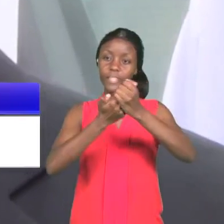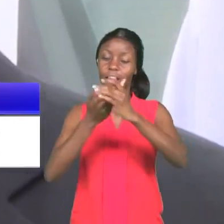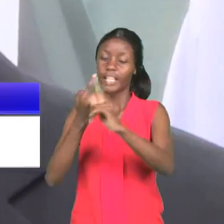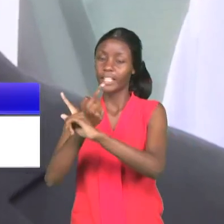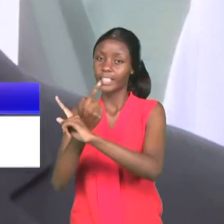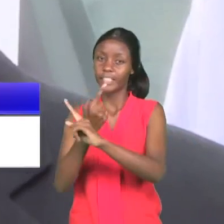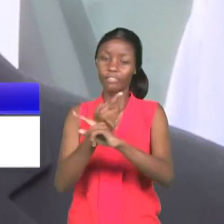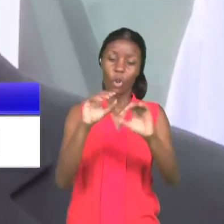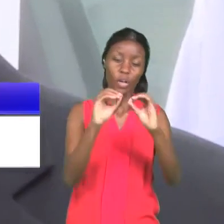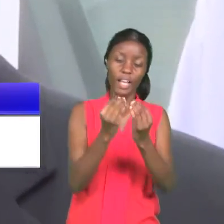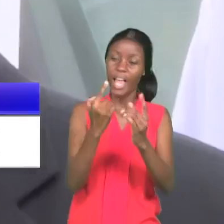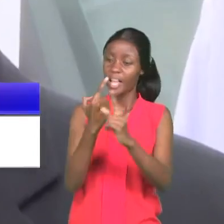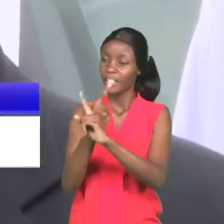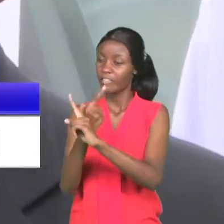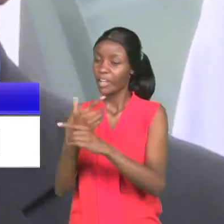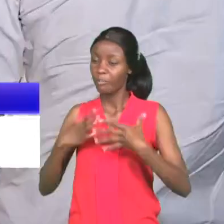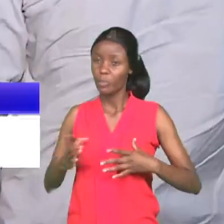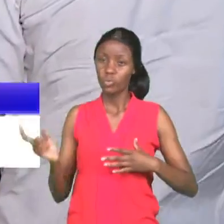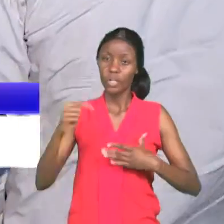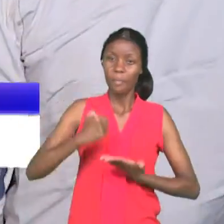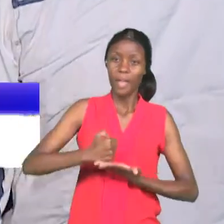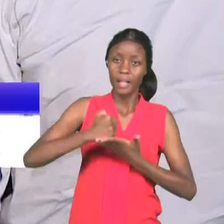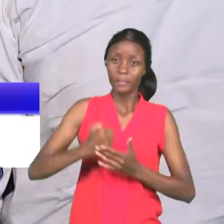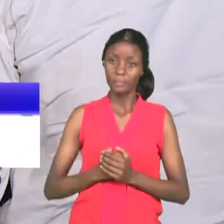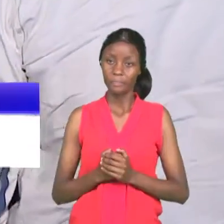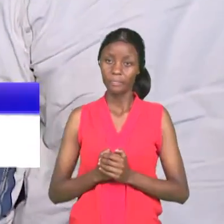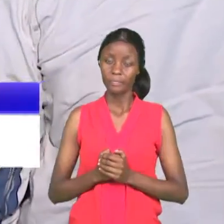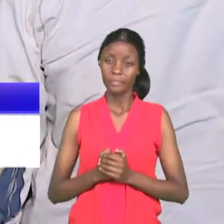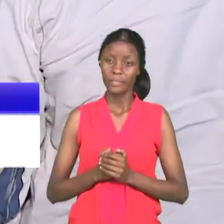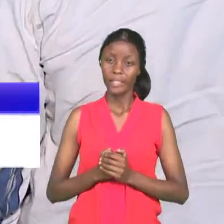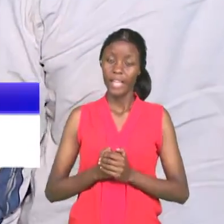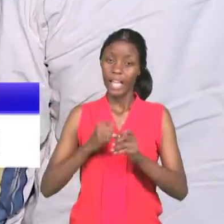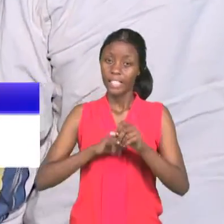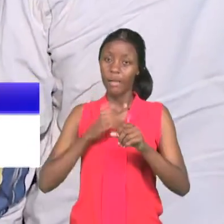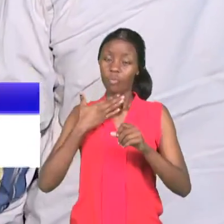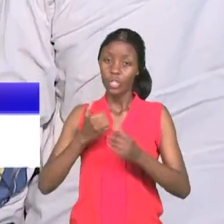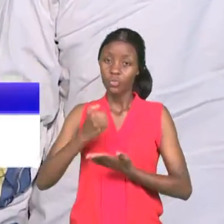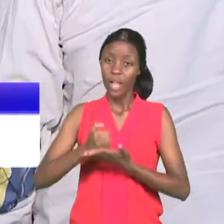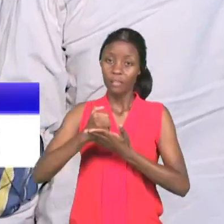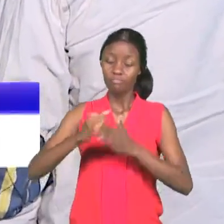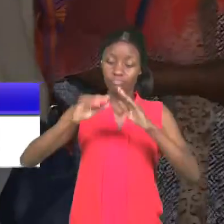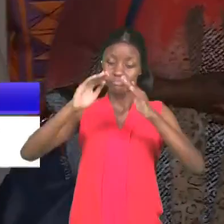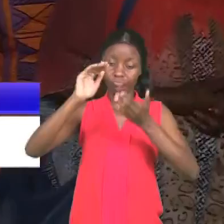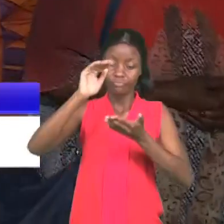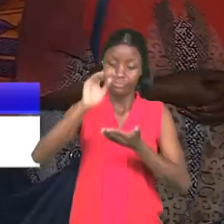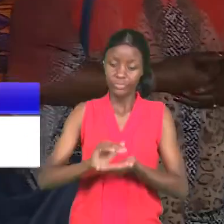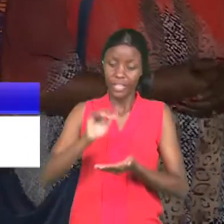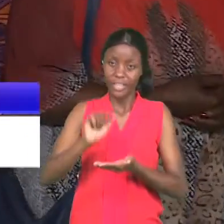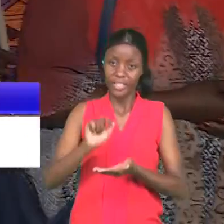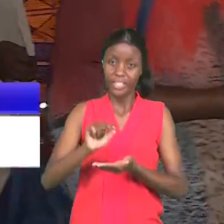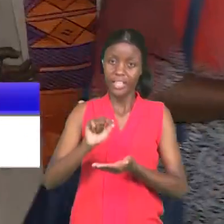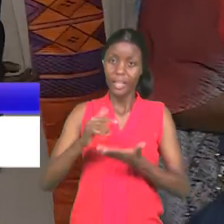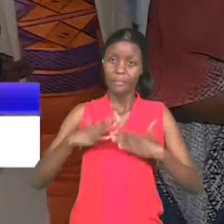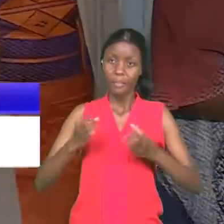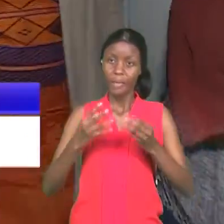various partners, to come and assist us. In a bid to optimize patient flow through a new queue management system, Old Mutual,